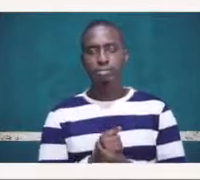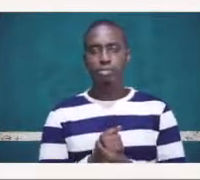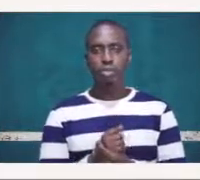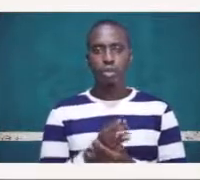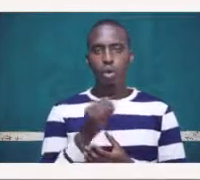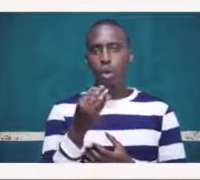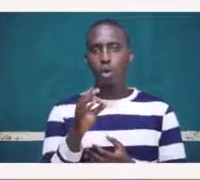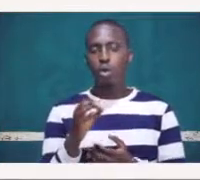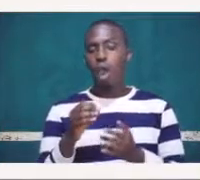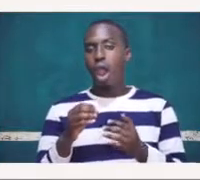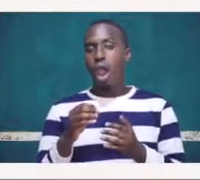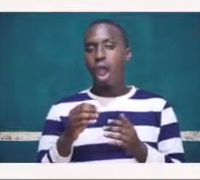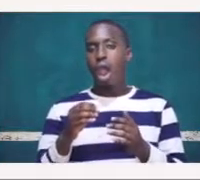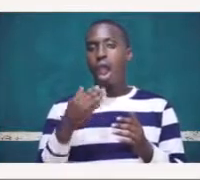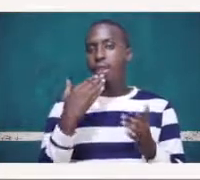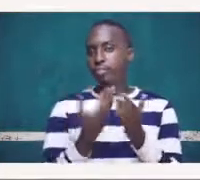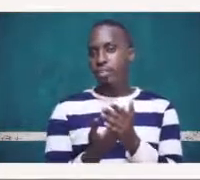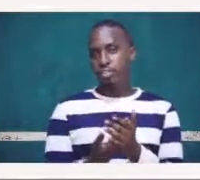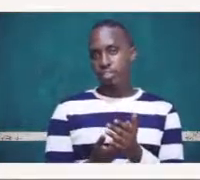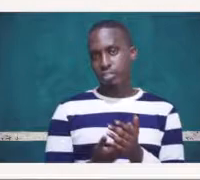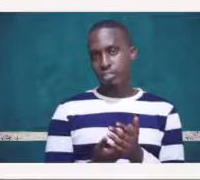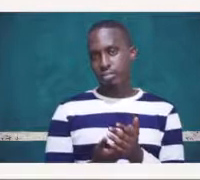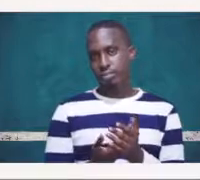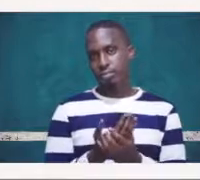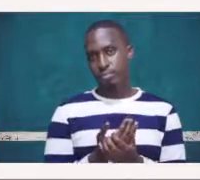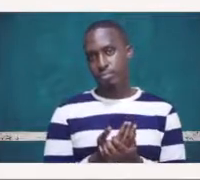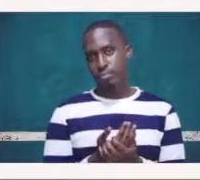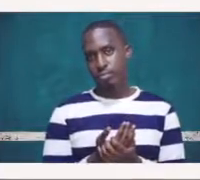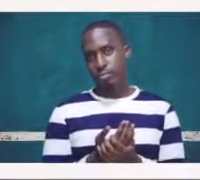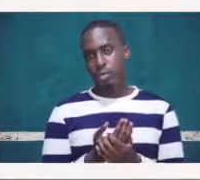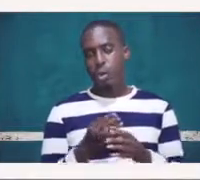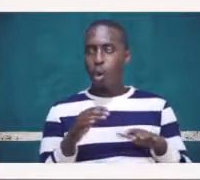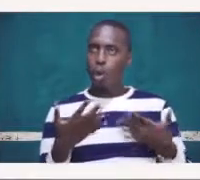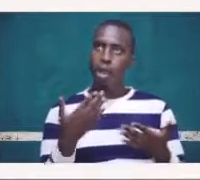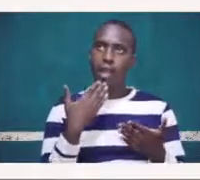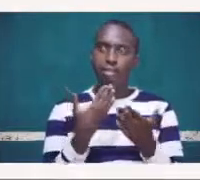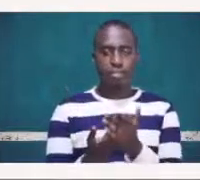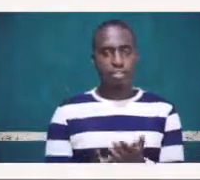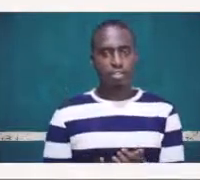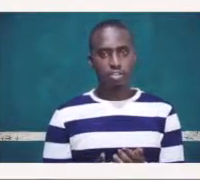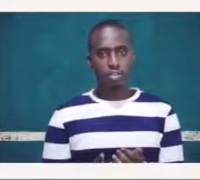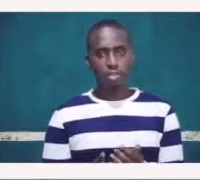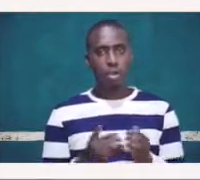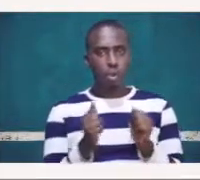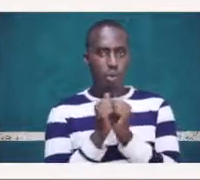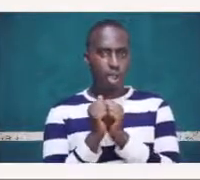or an advantage, a privilege or an advantage. With preferential trade